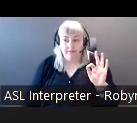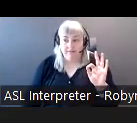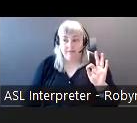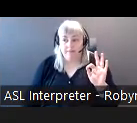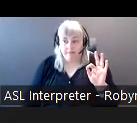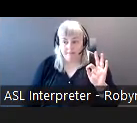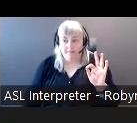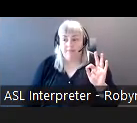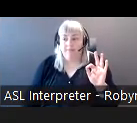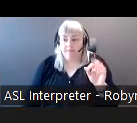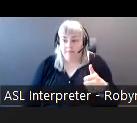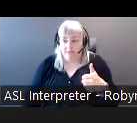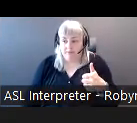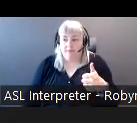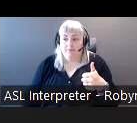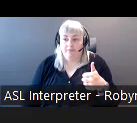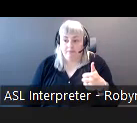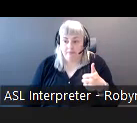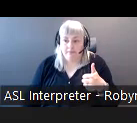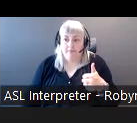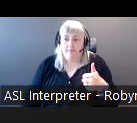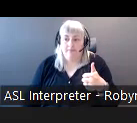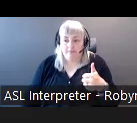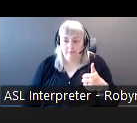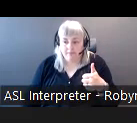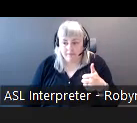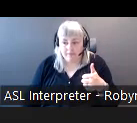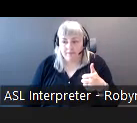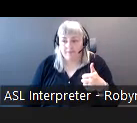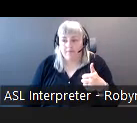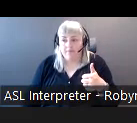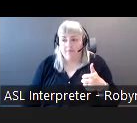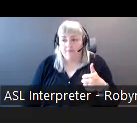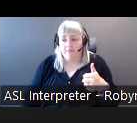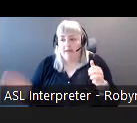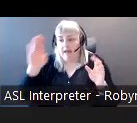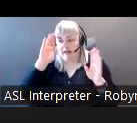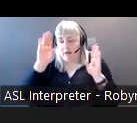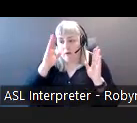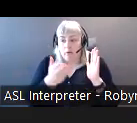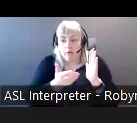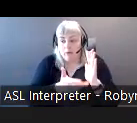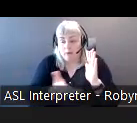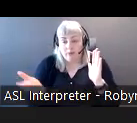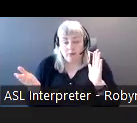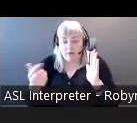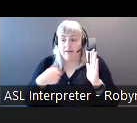Yeah, very good. Okay. Hello, everyone. I just want to say thank you for having